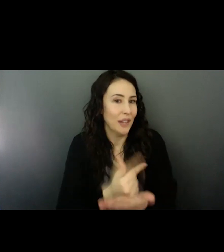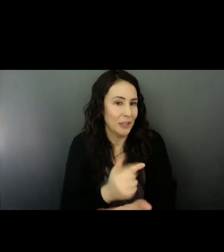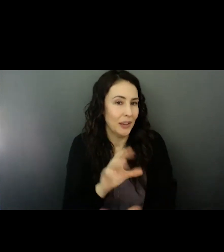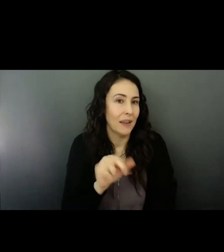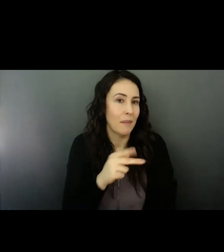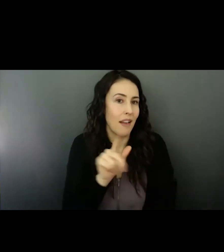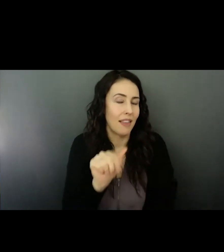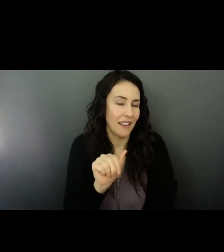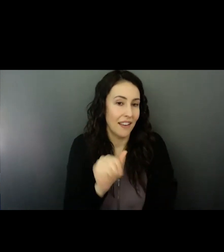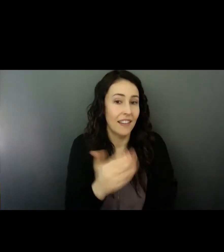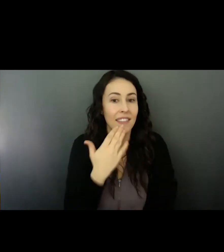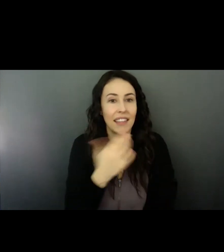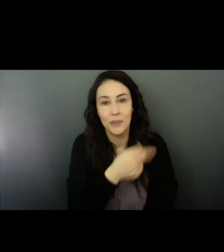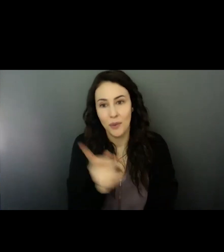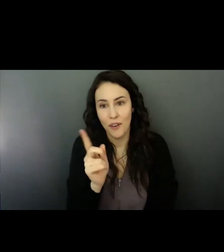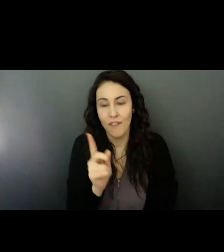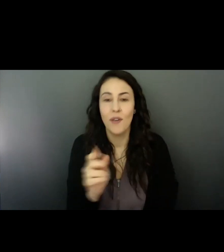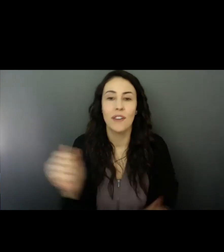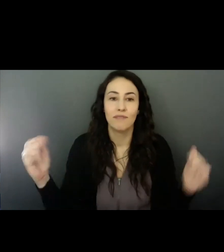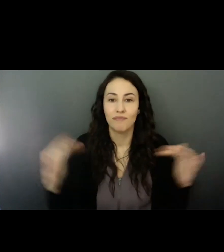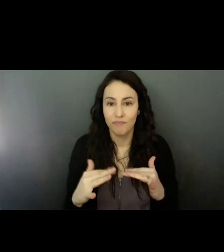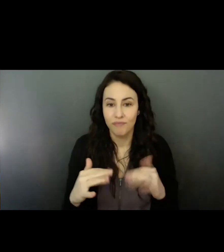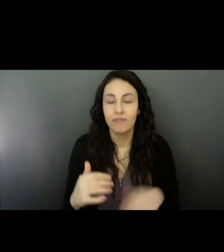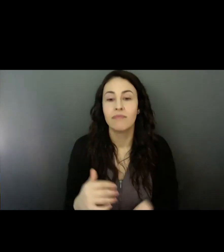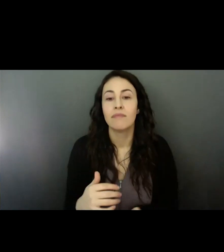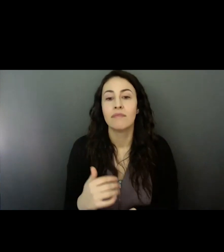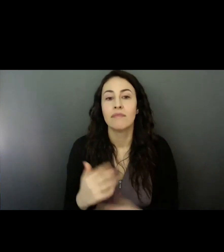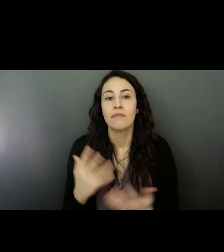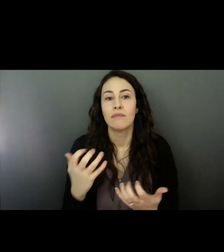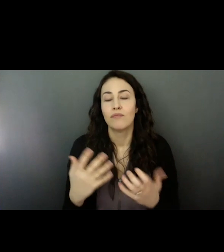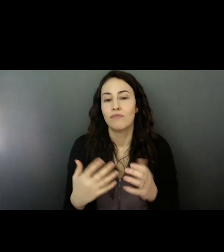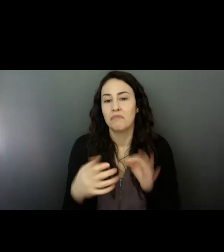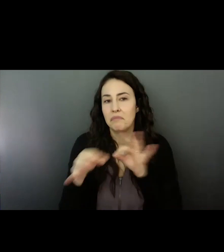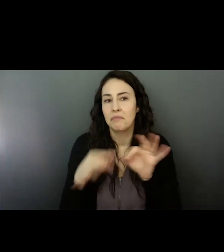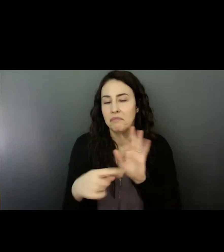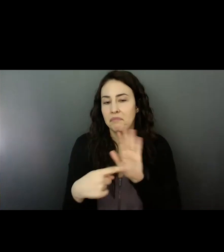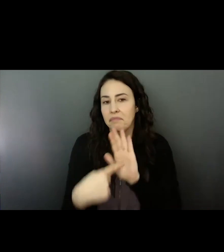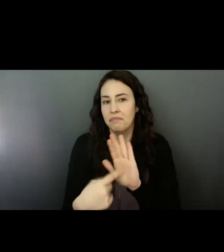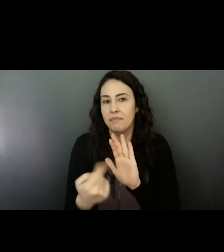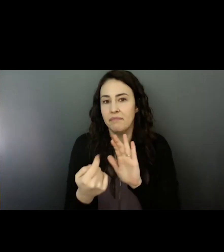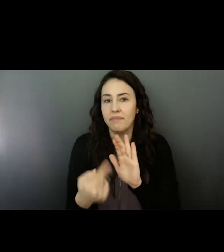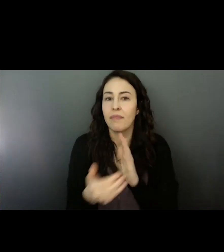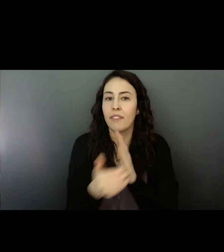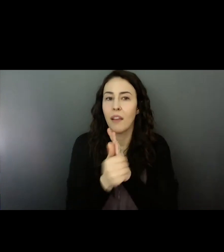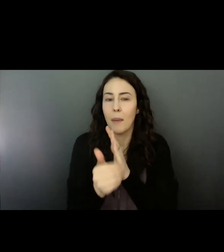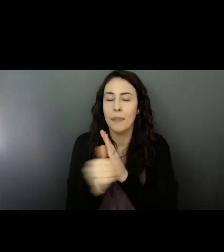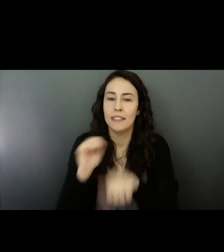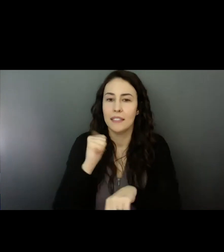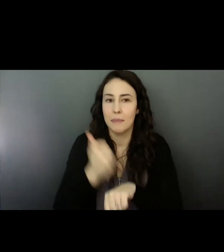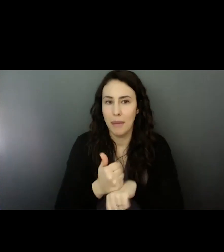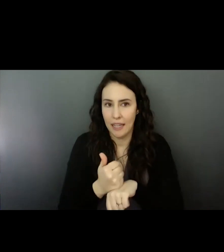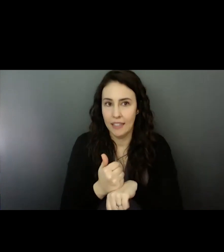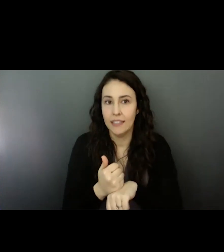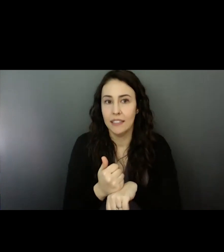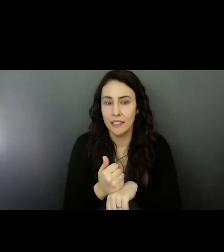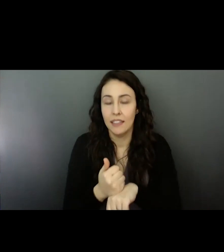I'm gonna give a bit of perspective on competency-based education in Capella from the president's point of view. My other